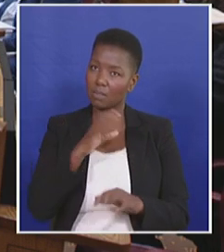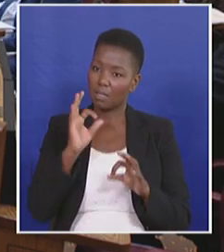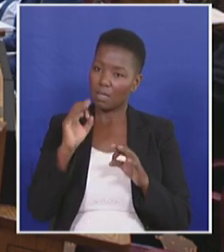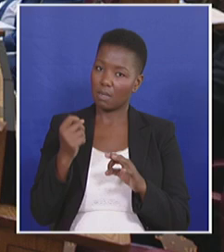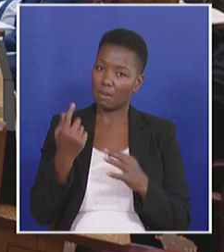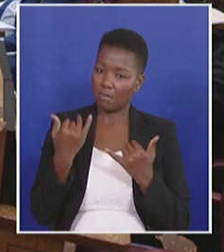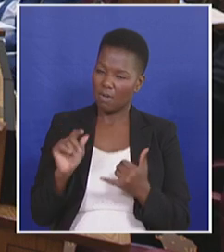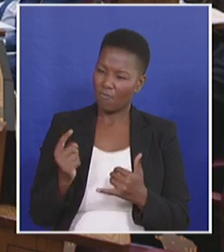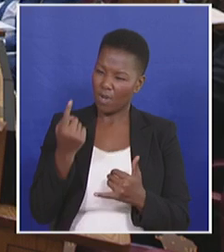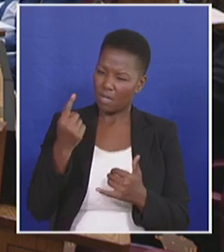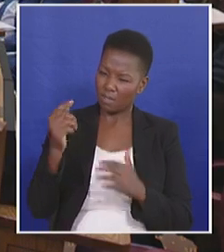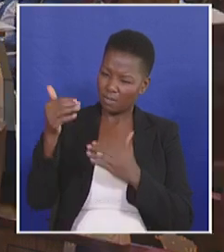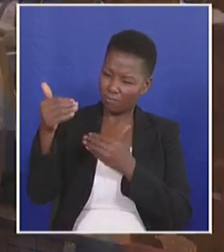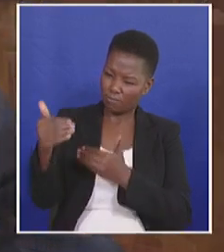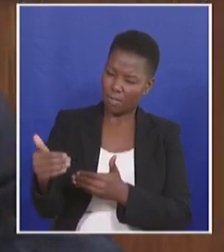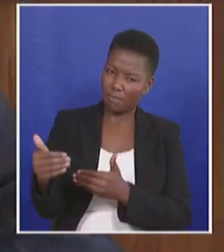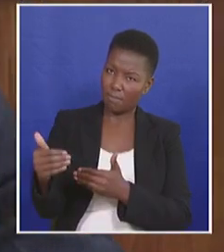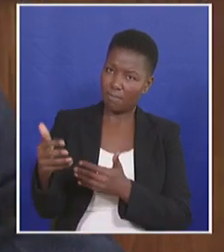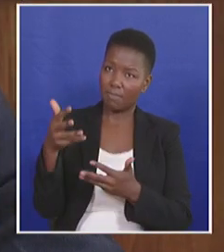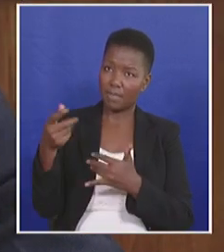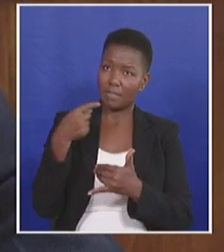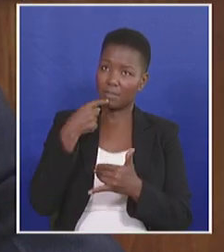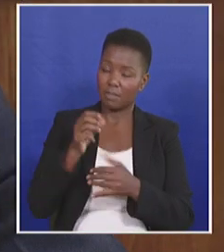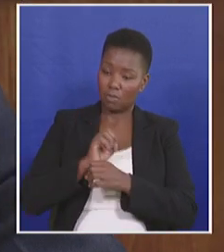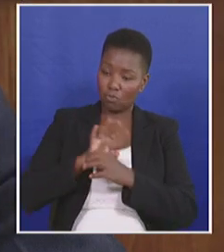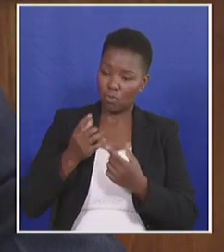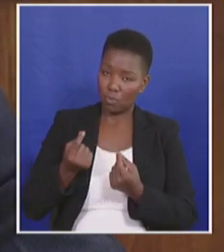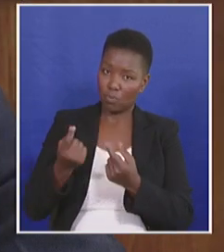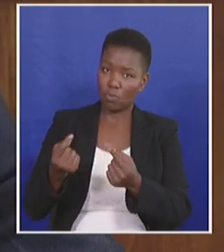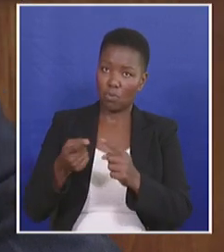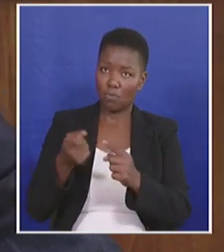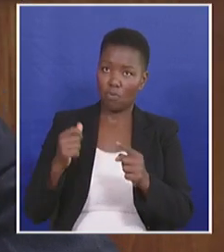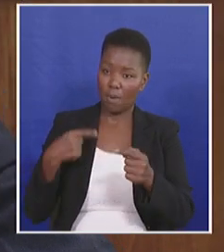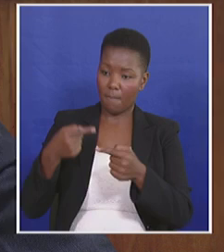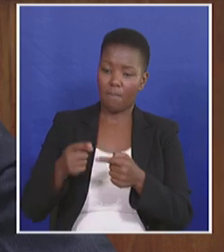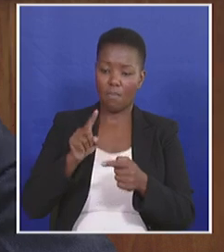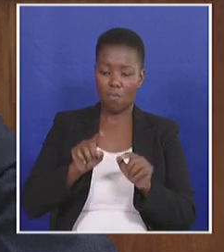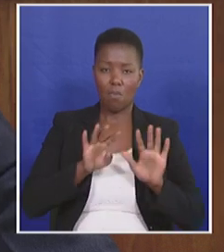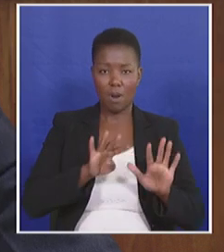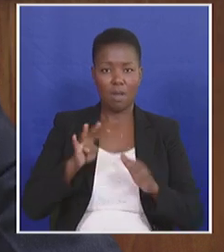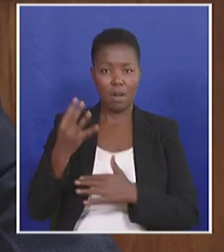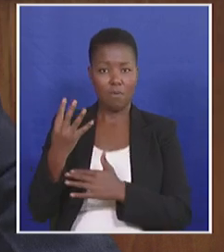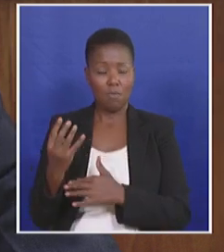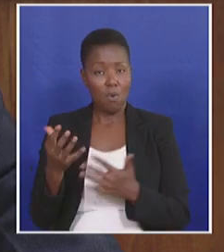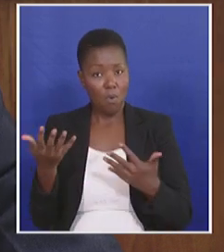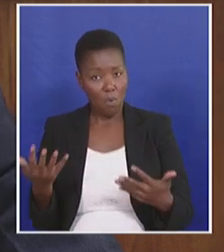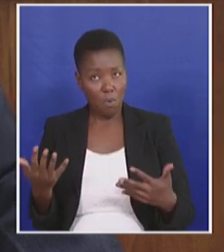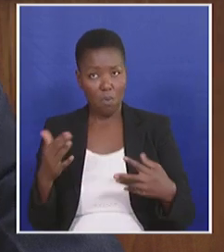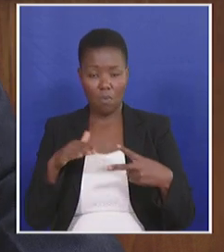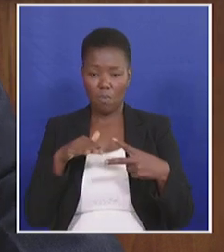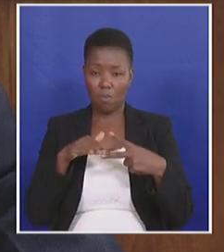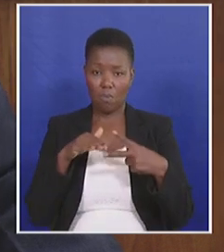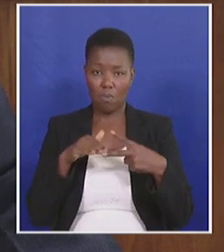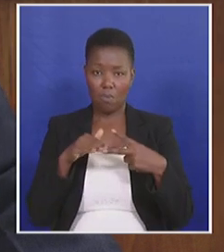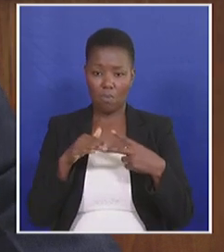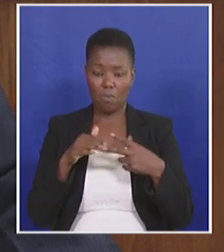way, or the first wave of demilitarization after 1994? Or maybe